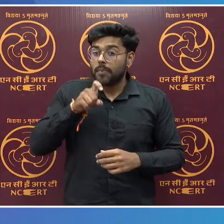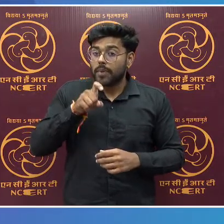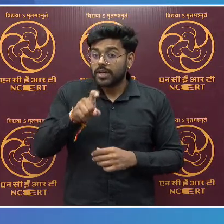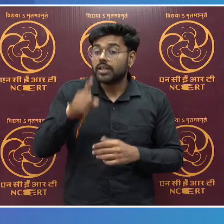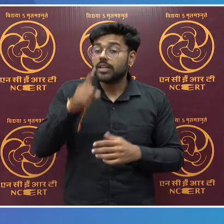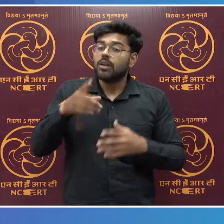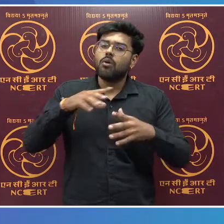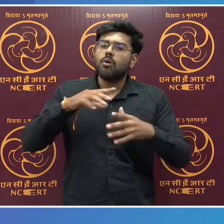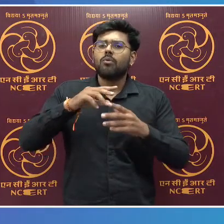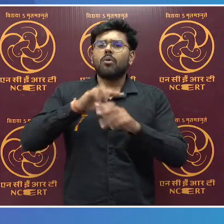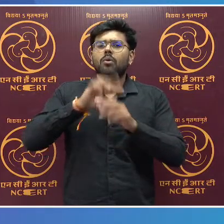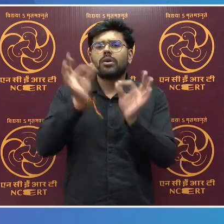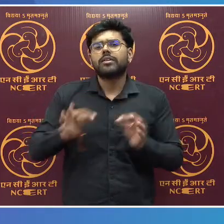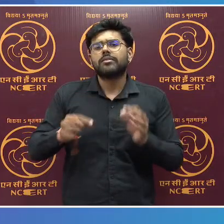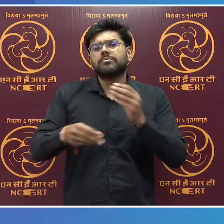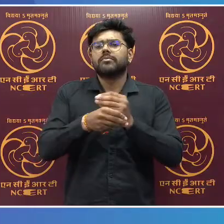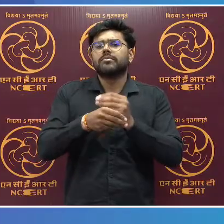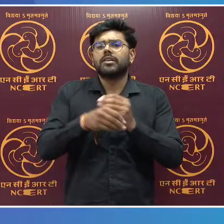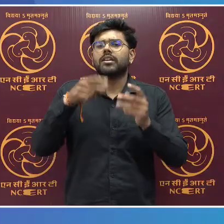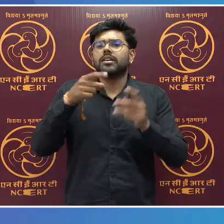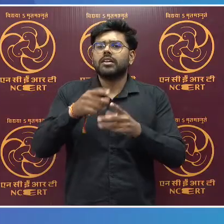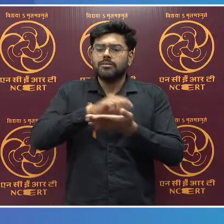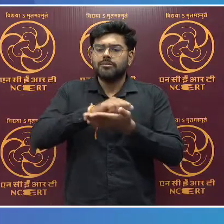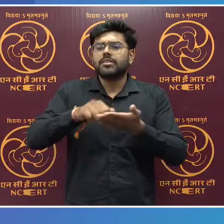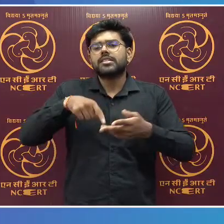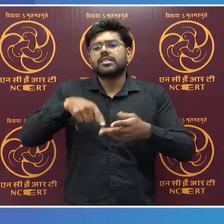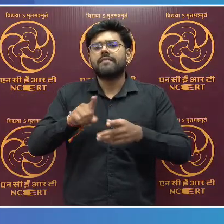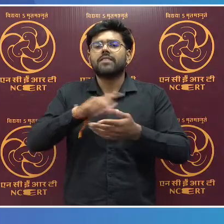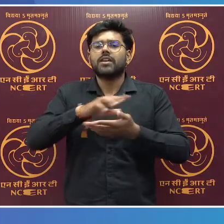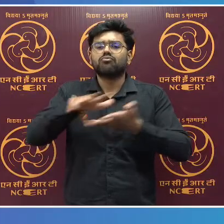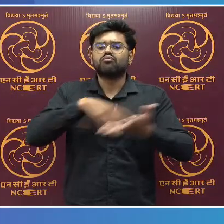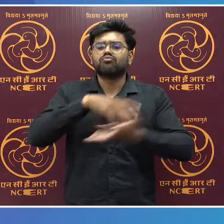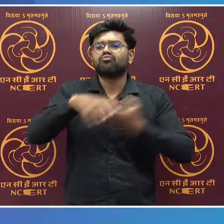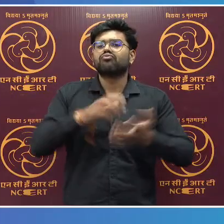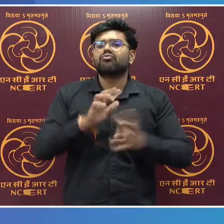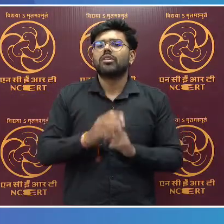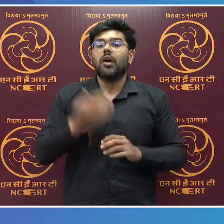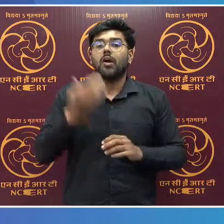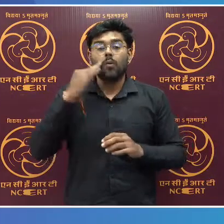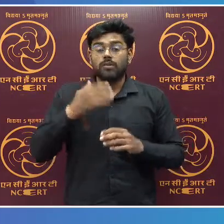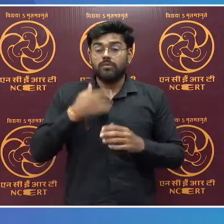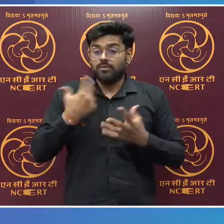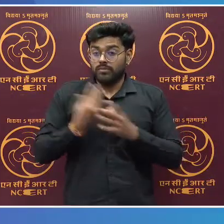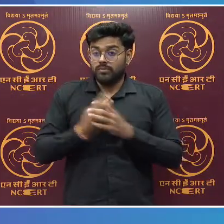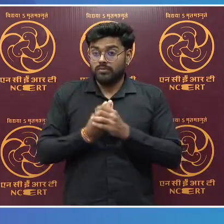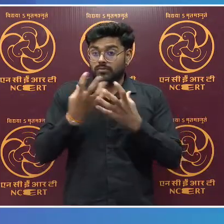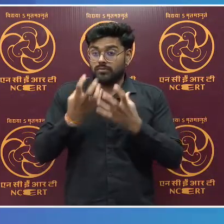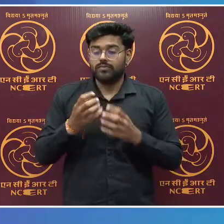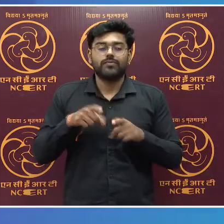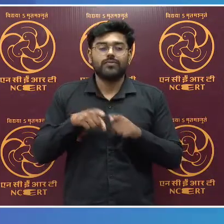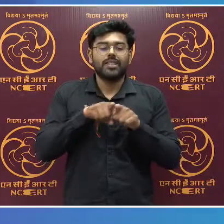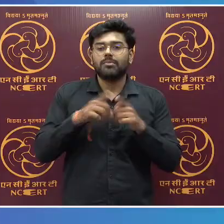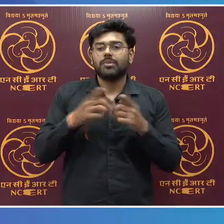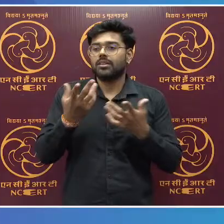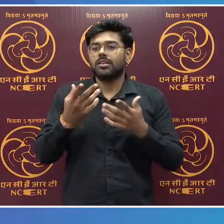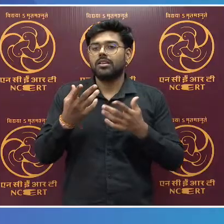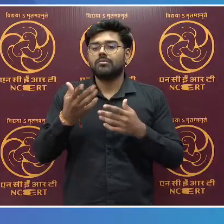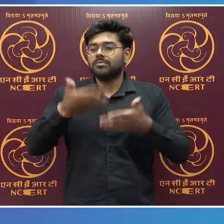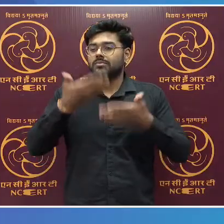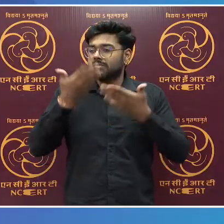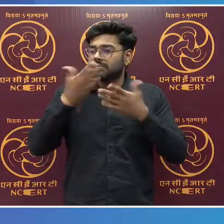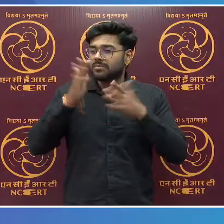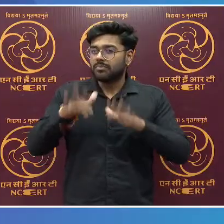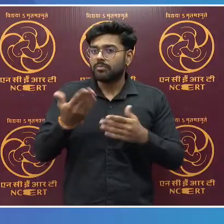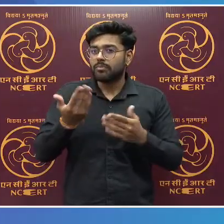already present, so they undergo fermentation on their own. Okay. So wherever we require, you even get that kind of smell